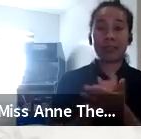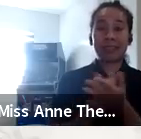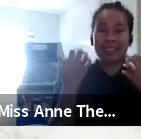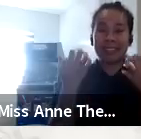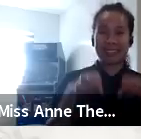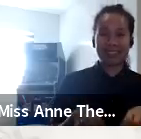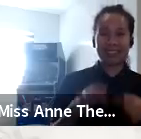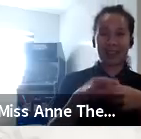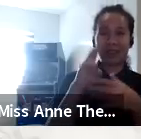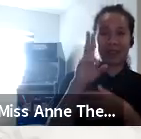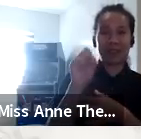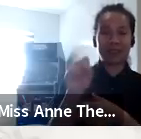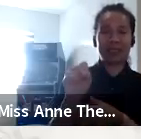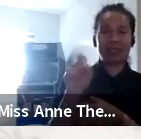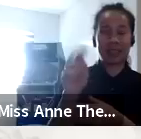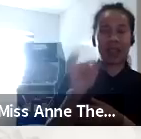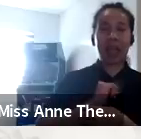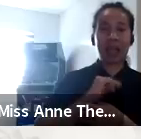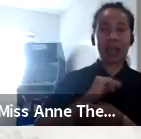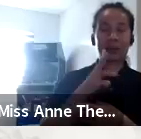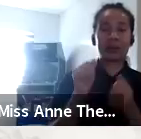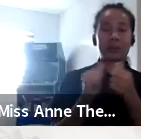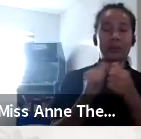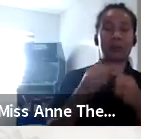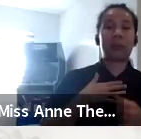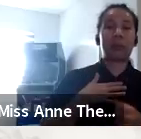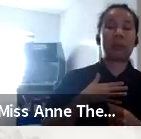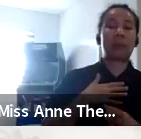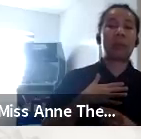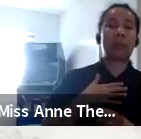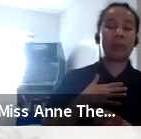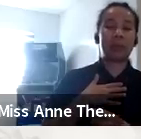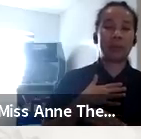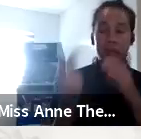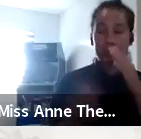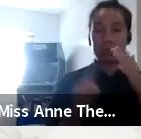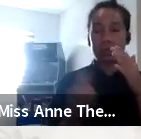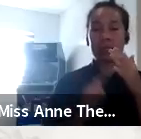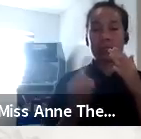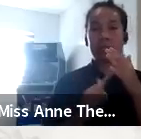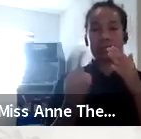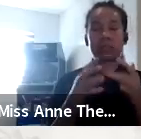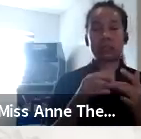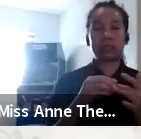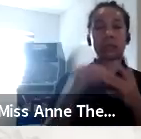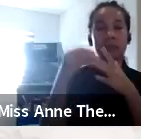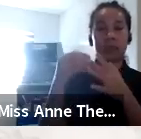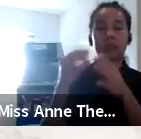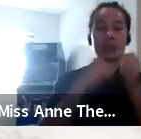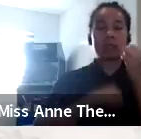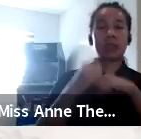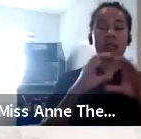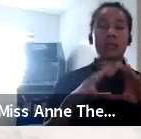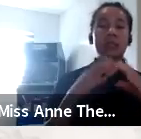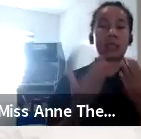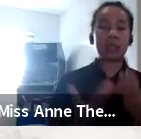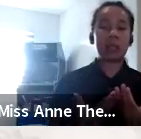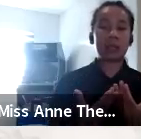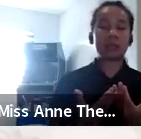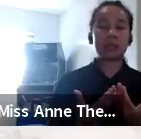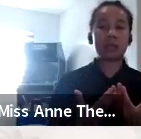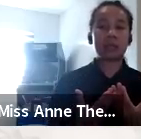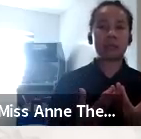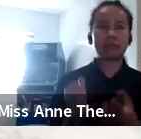of UST, I was with my uh, kindergarten special science class. That was